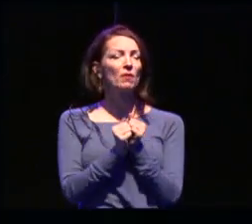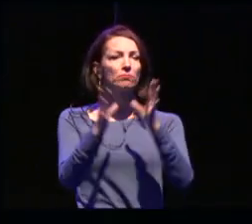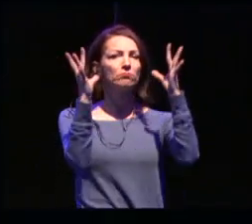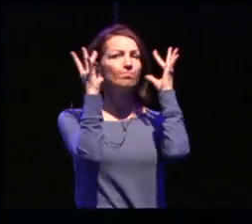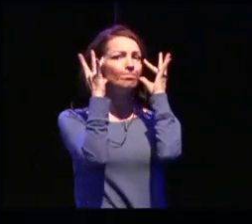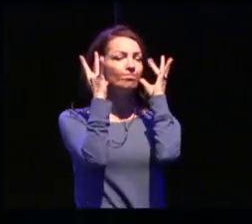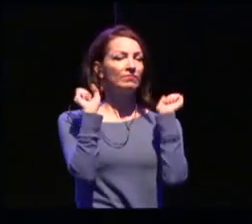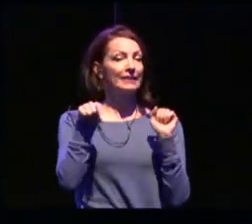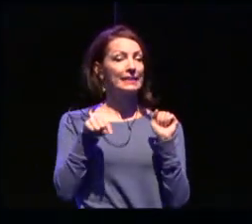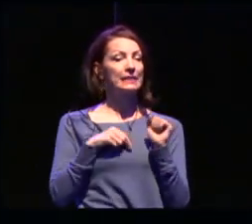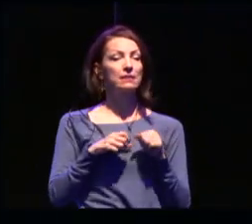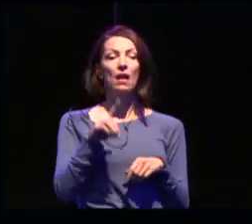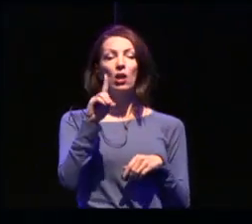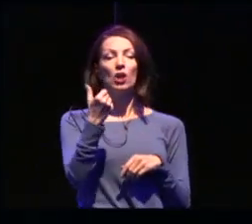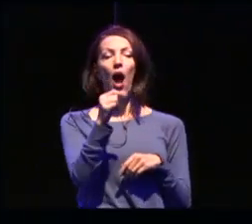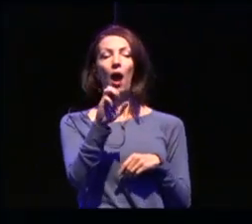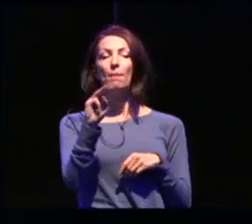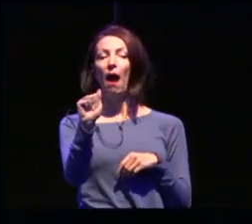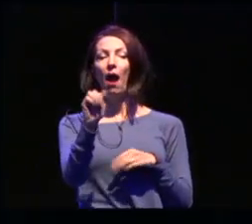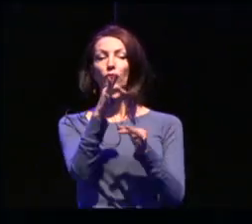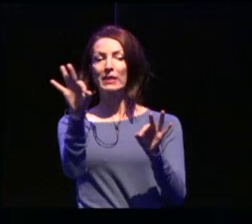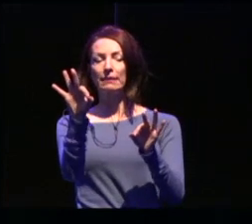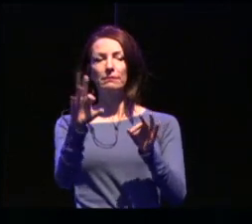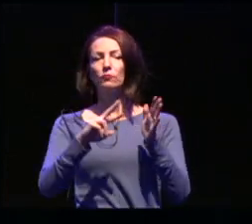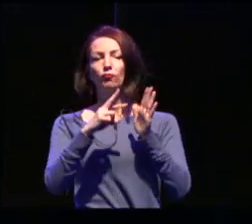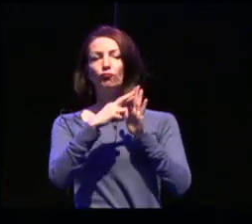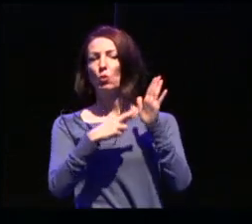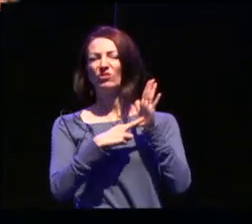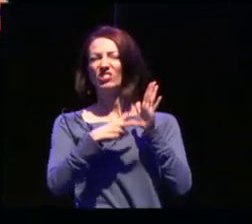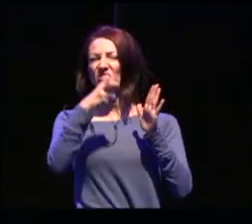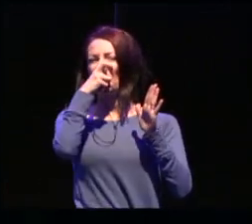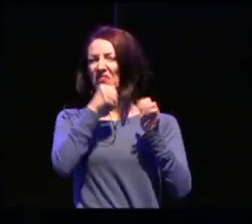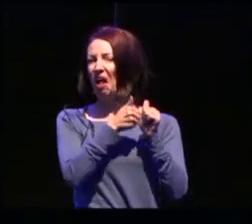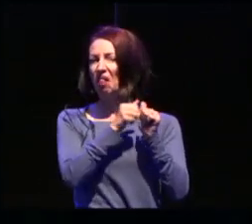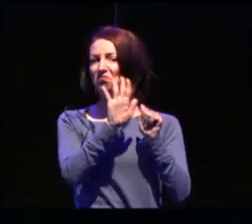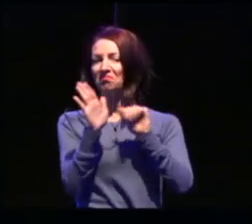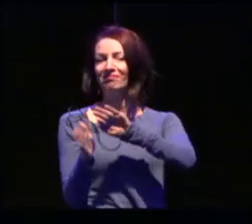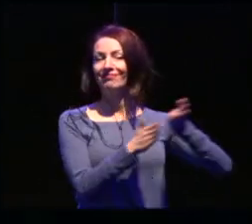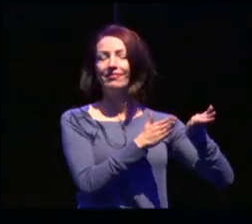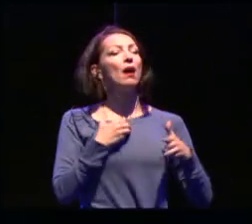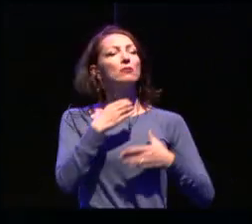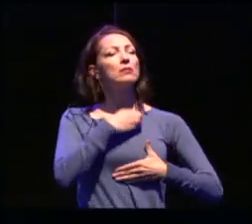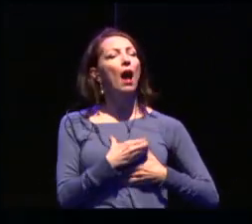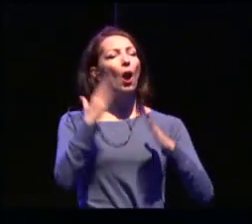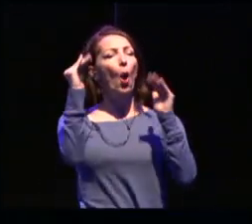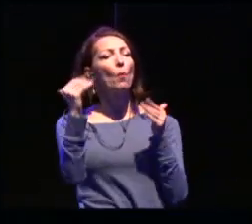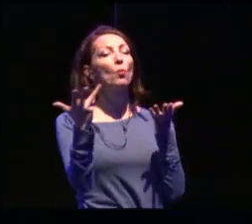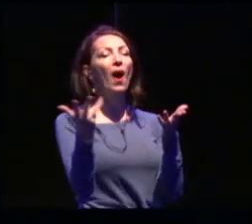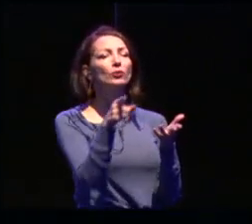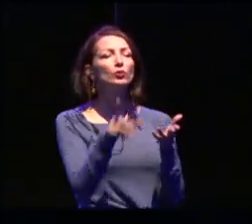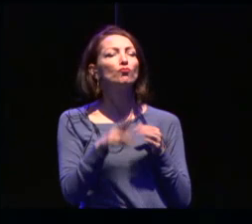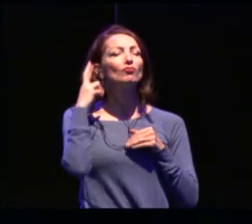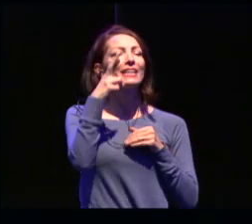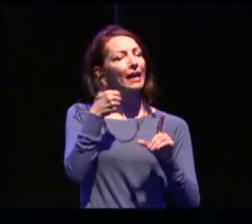awareness that you're in a dogma-free zone, and that our only desire and hope is that you